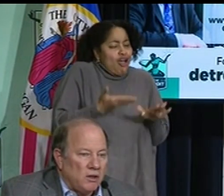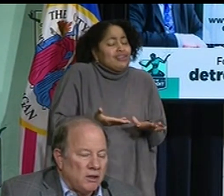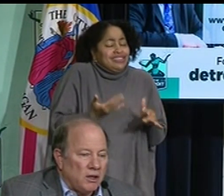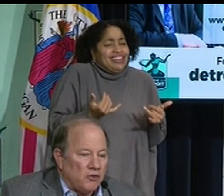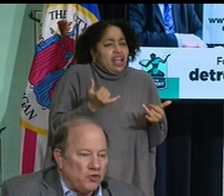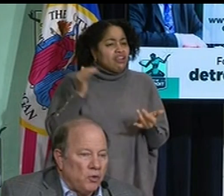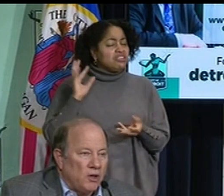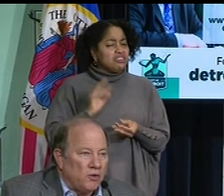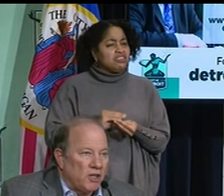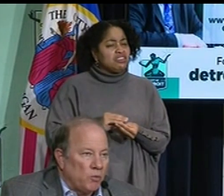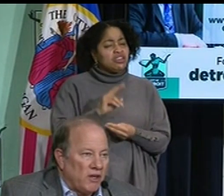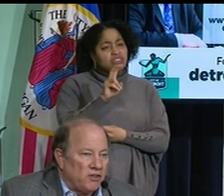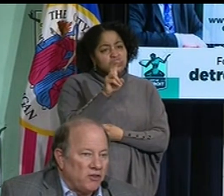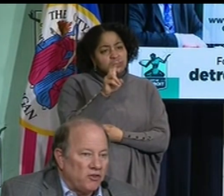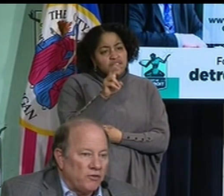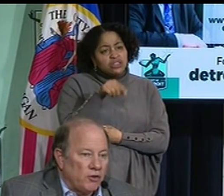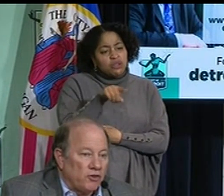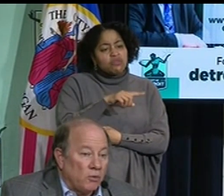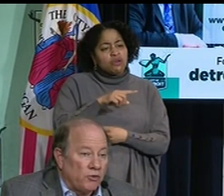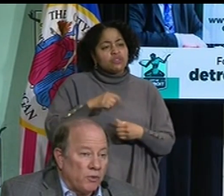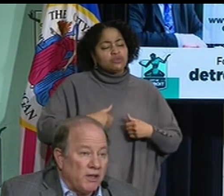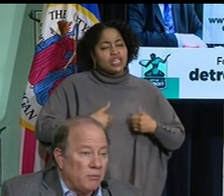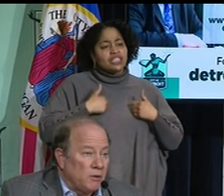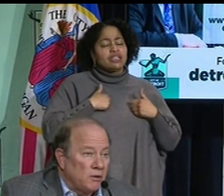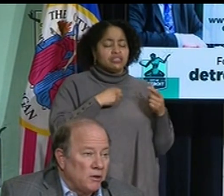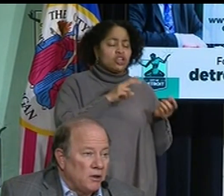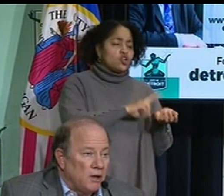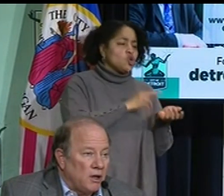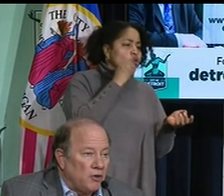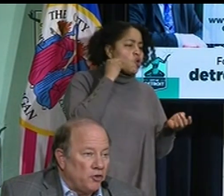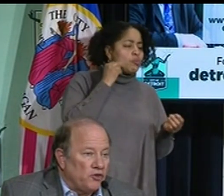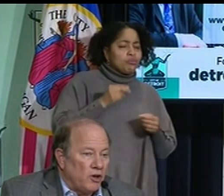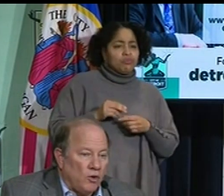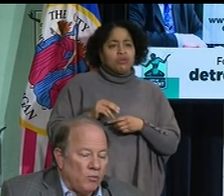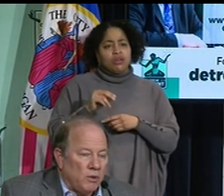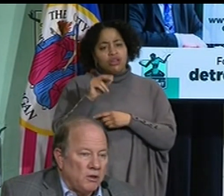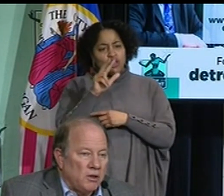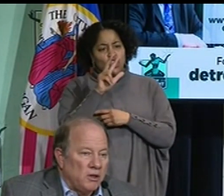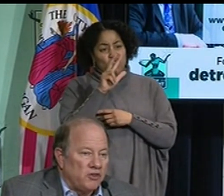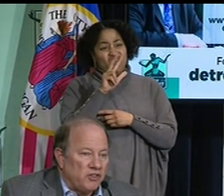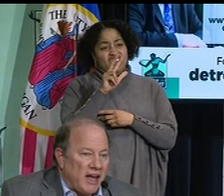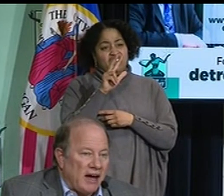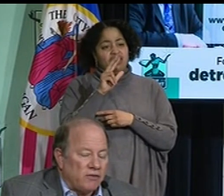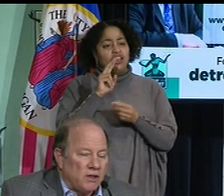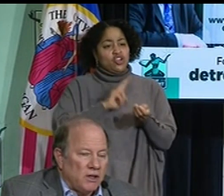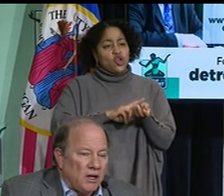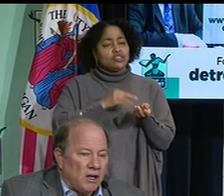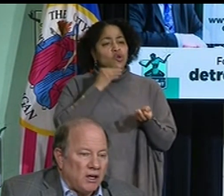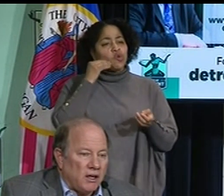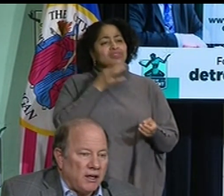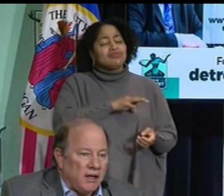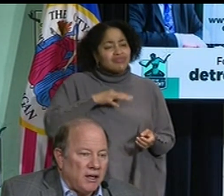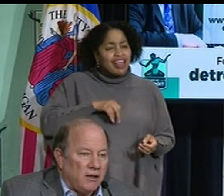now, 200 of them residents of nursing homes, three of them nursing home staff.